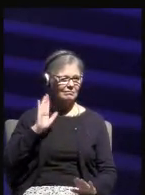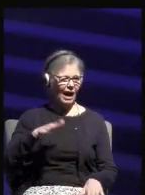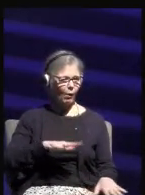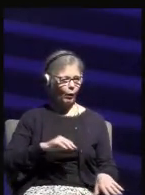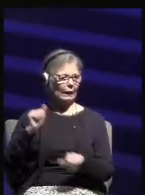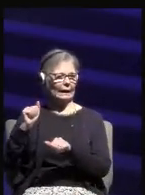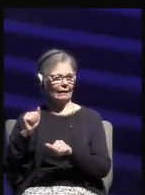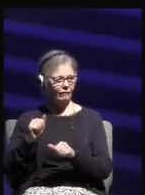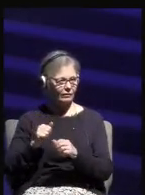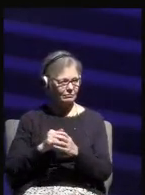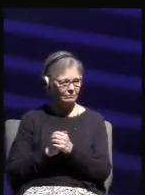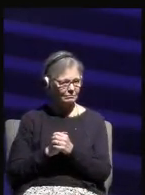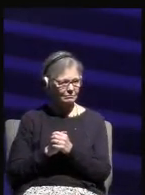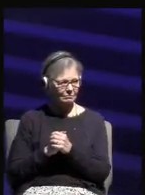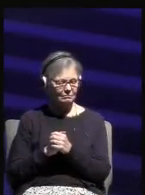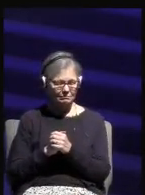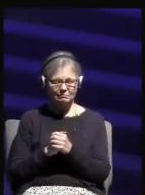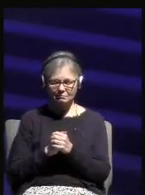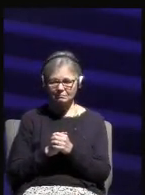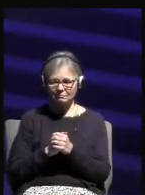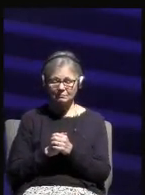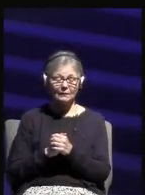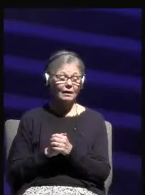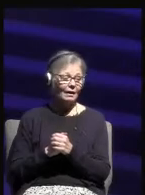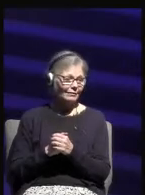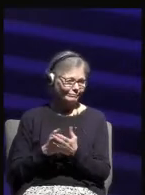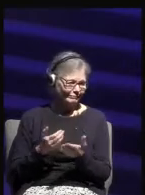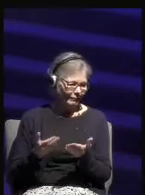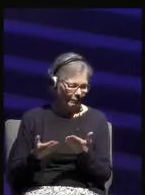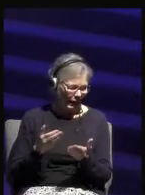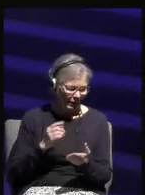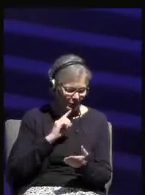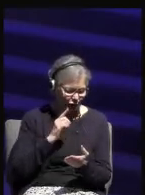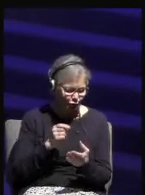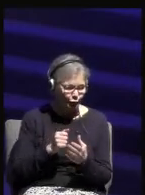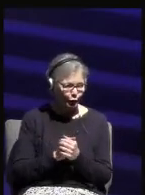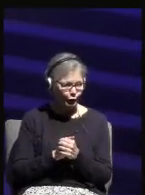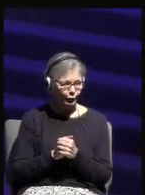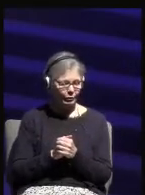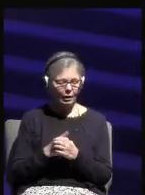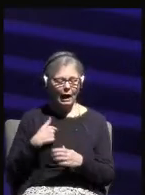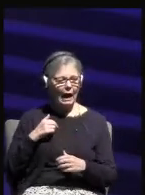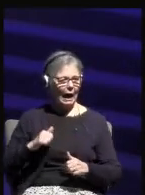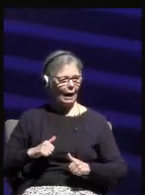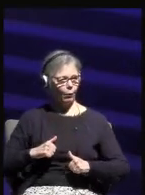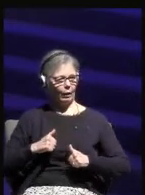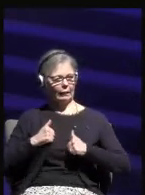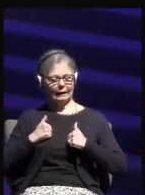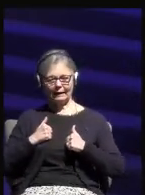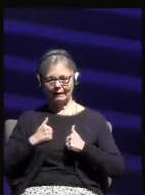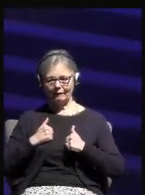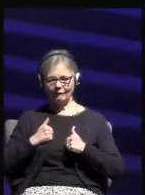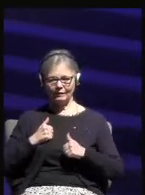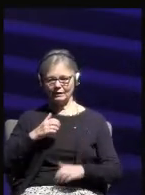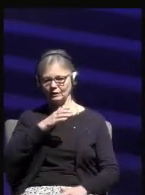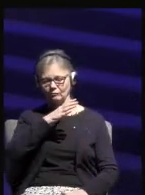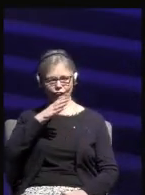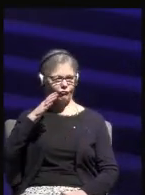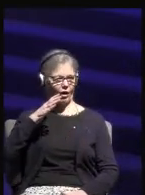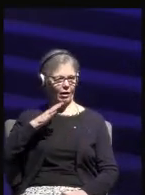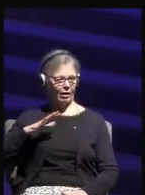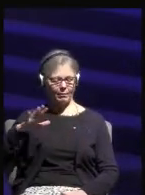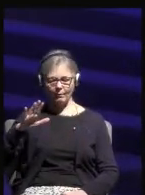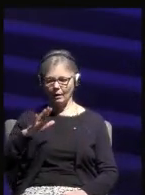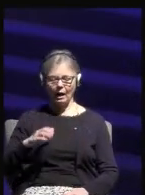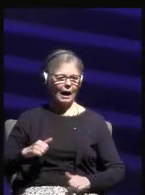the world. And maybe ultimately that is true, that as a Christian we know that ultimately when that trumpet sounds